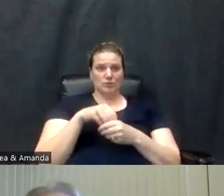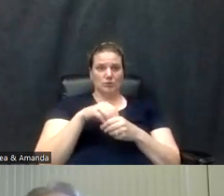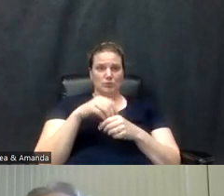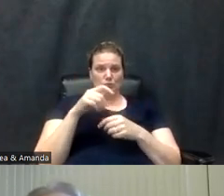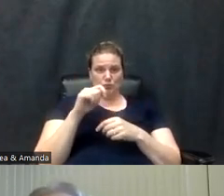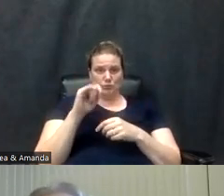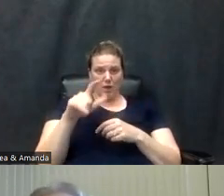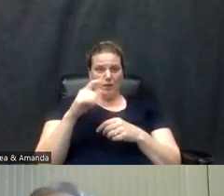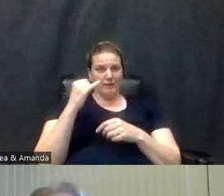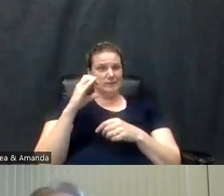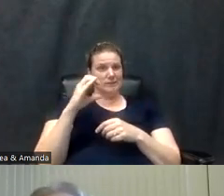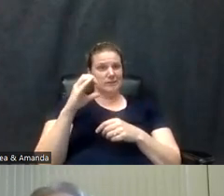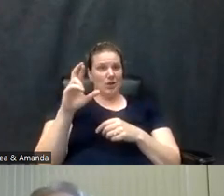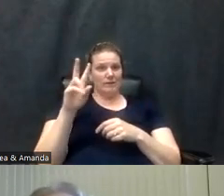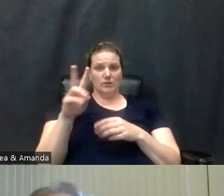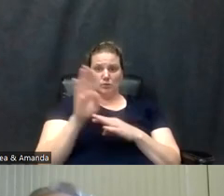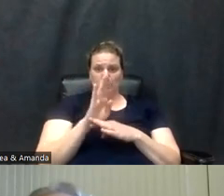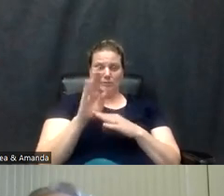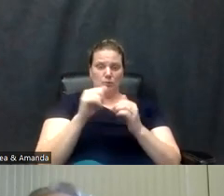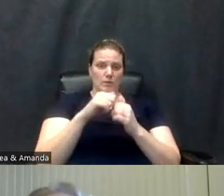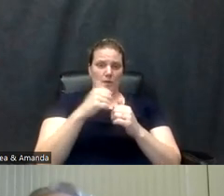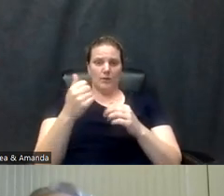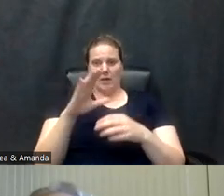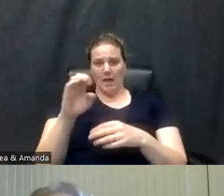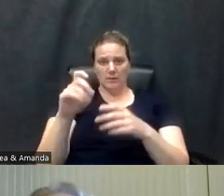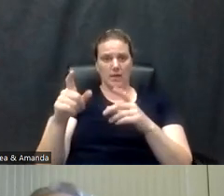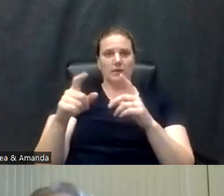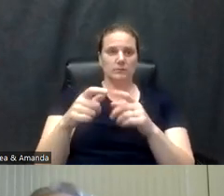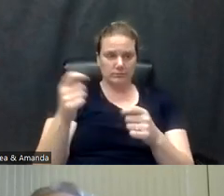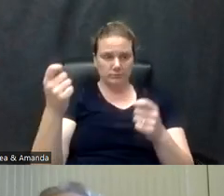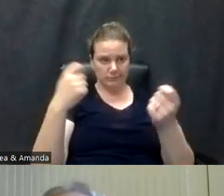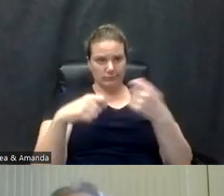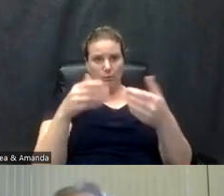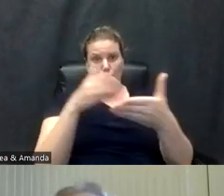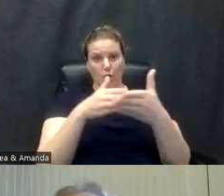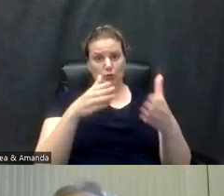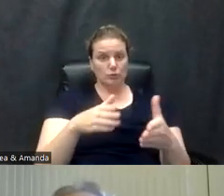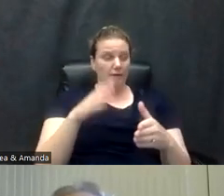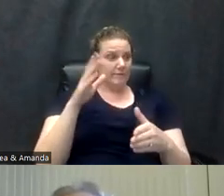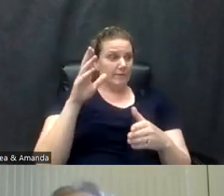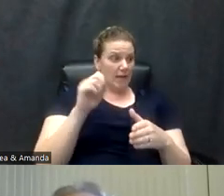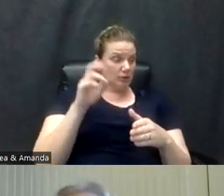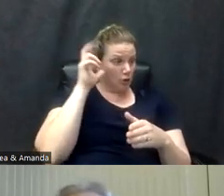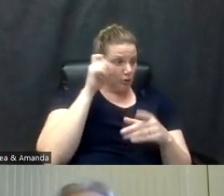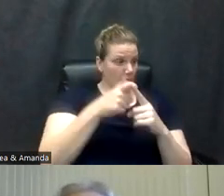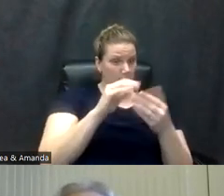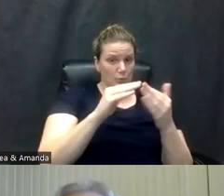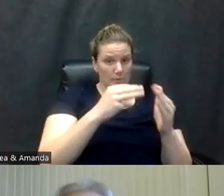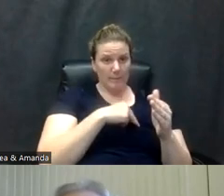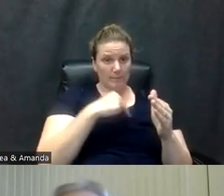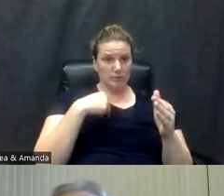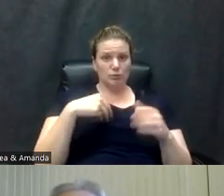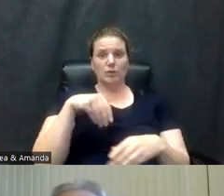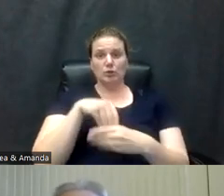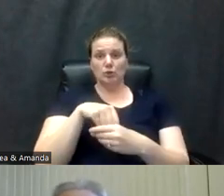the CCRB is too busy with all the other cases they have, they can turn over prosecution of a case that was heard by the community members to internal